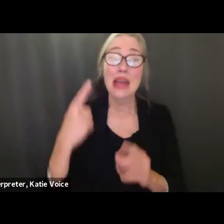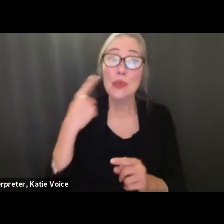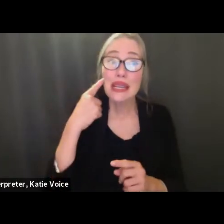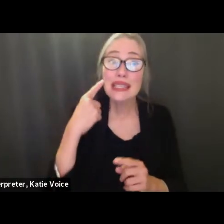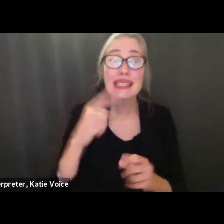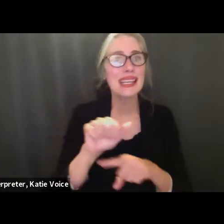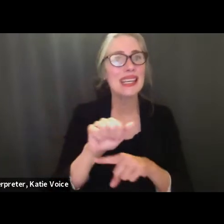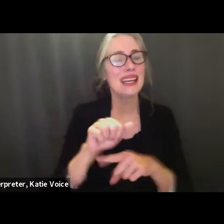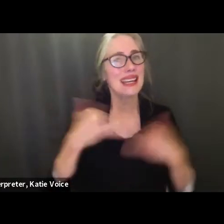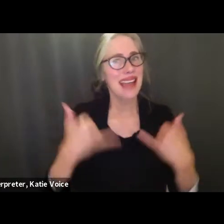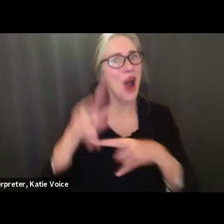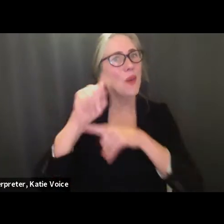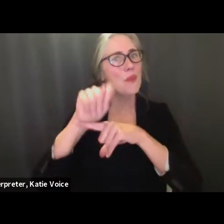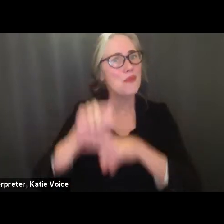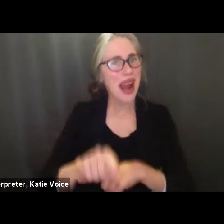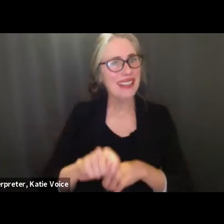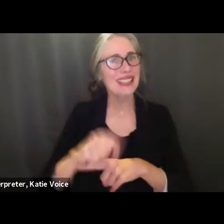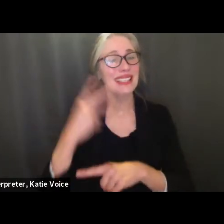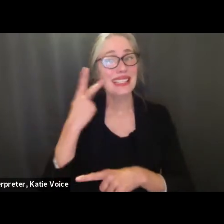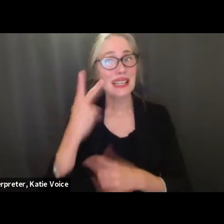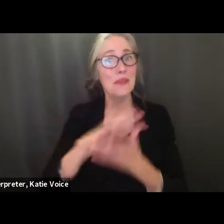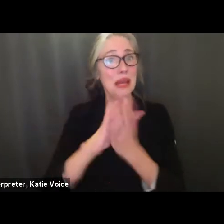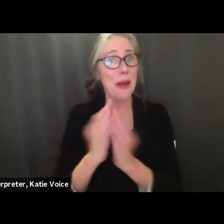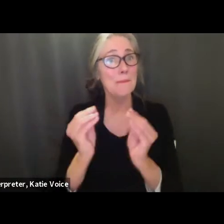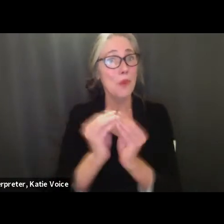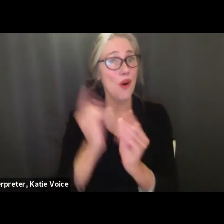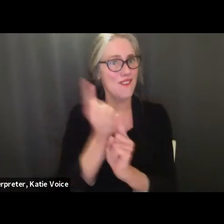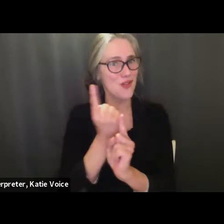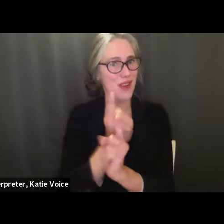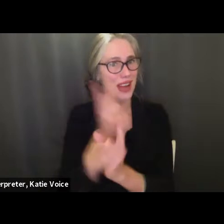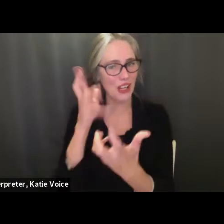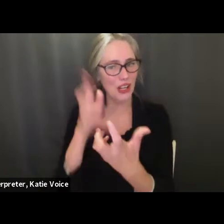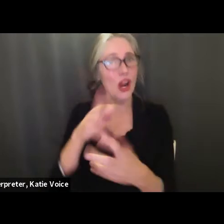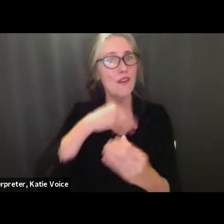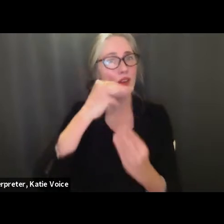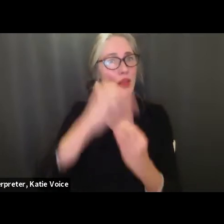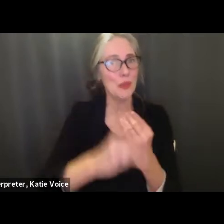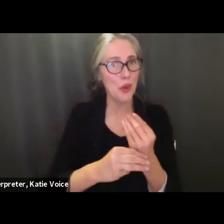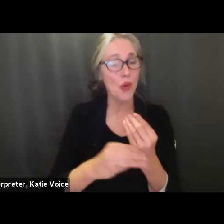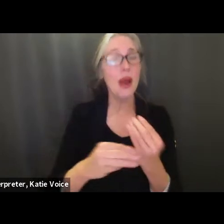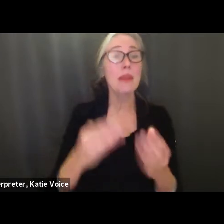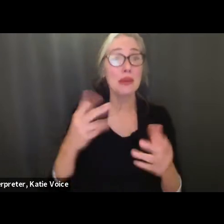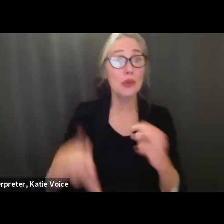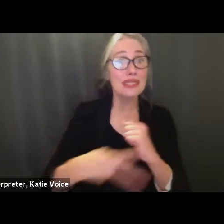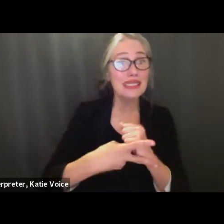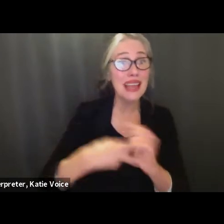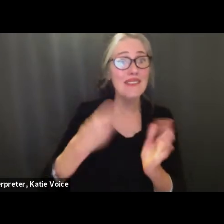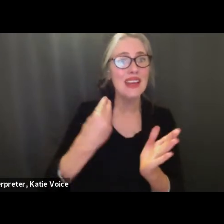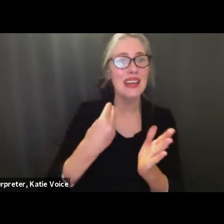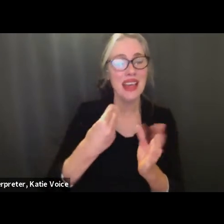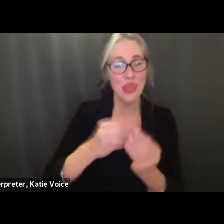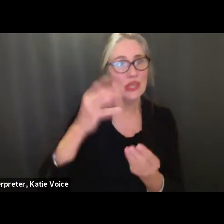part of the regular program, which means including taking on the expenses that have been